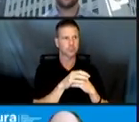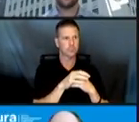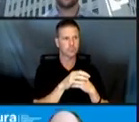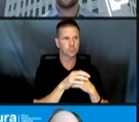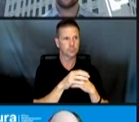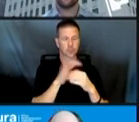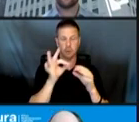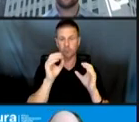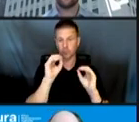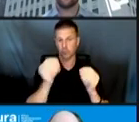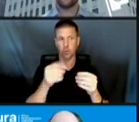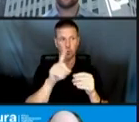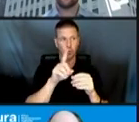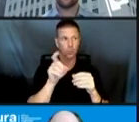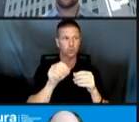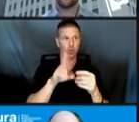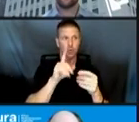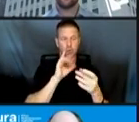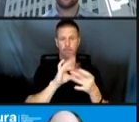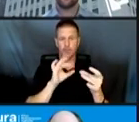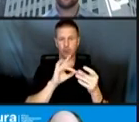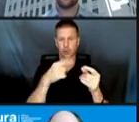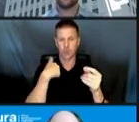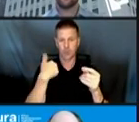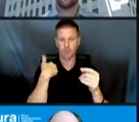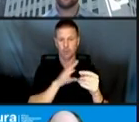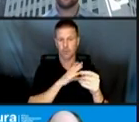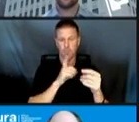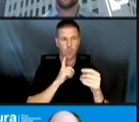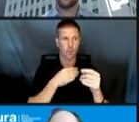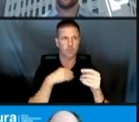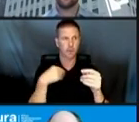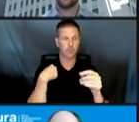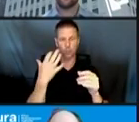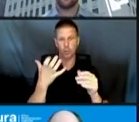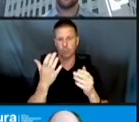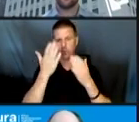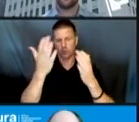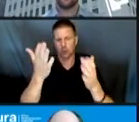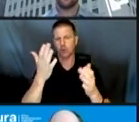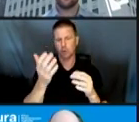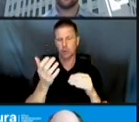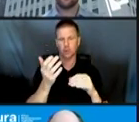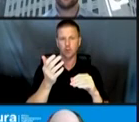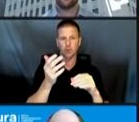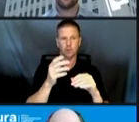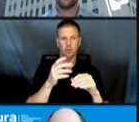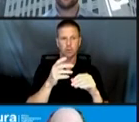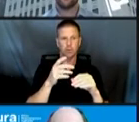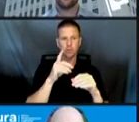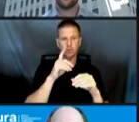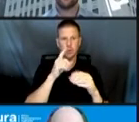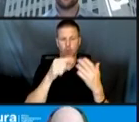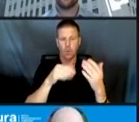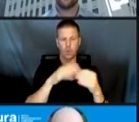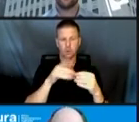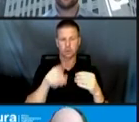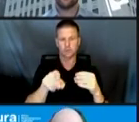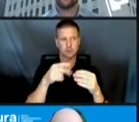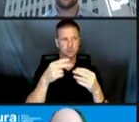If there are not questions or comments, do we have a board member that would like to bring forward a motion as outlined here on the slide?